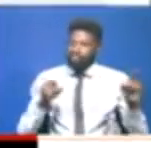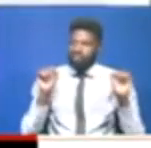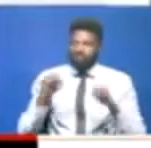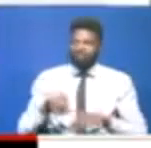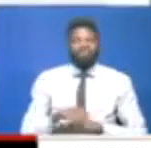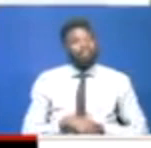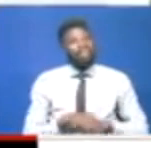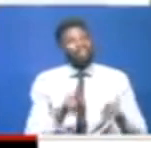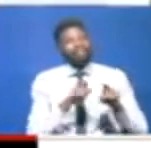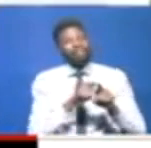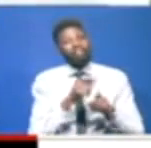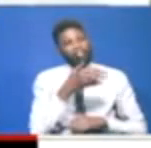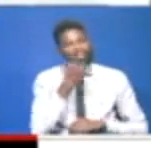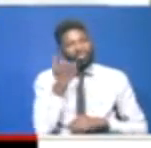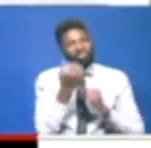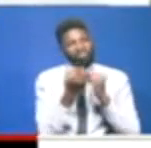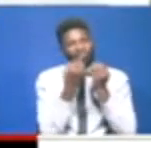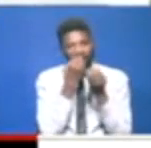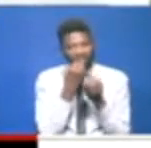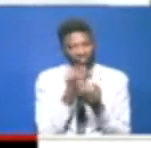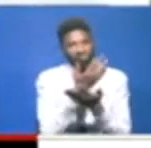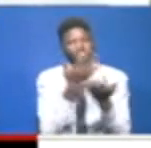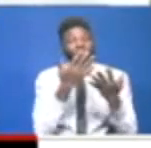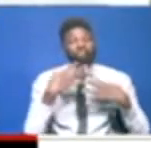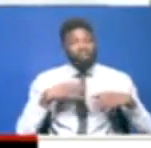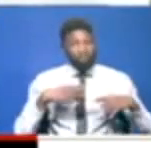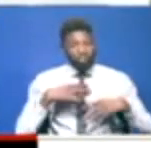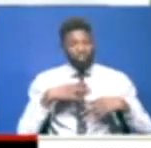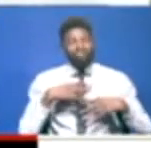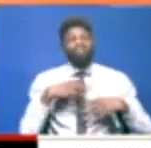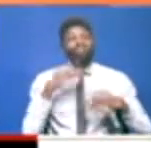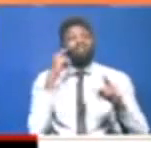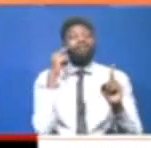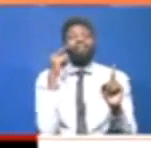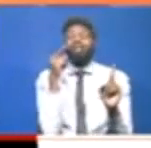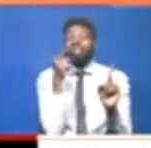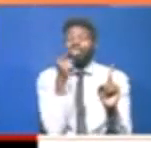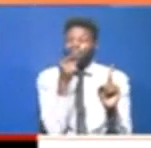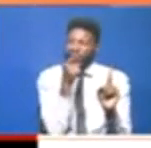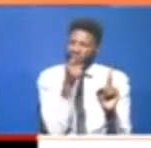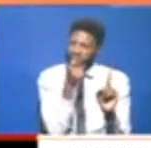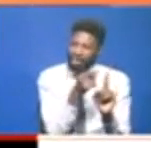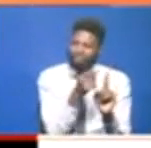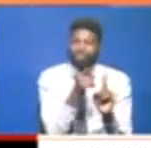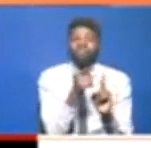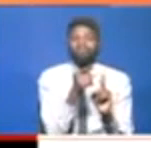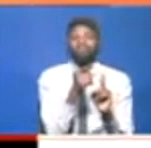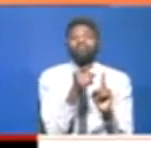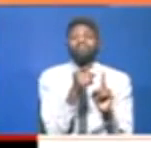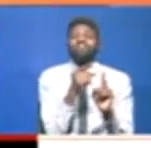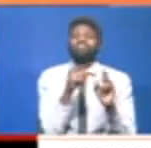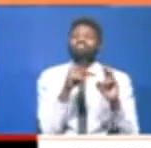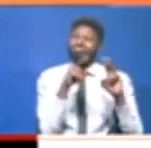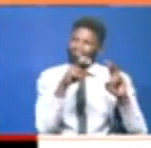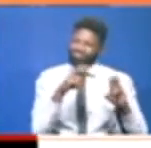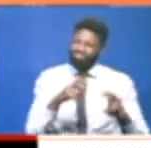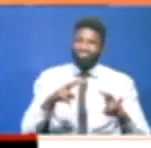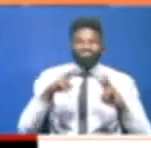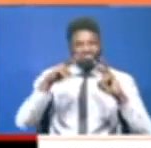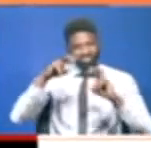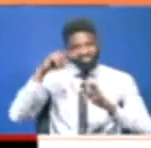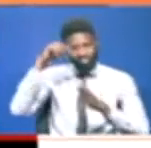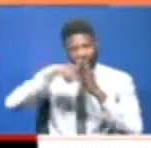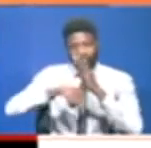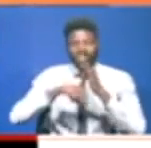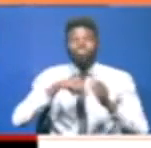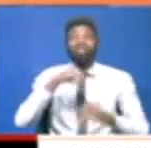tell people that, the whole point of, first of all, doing a lot of research on the returns you're getting from